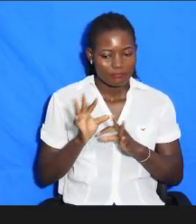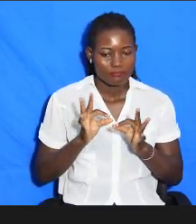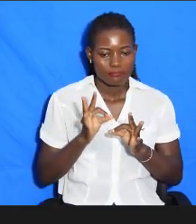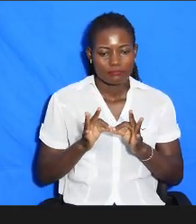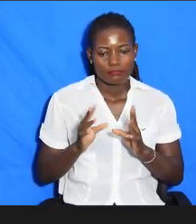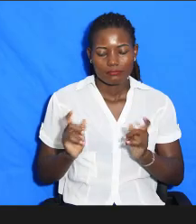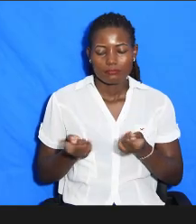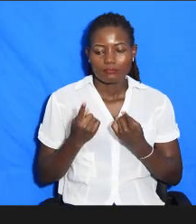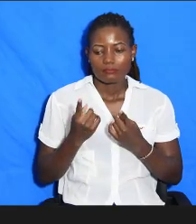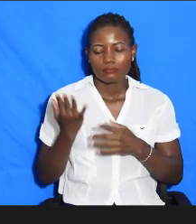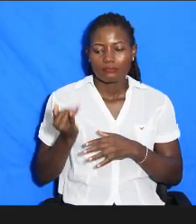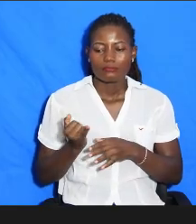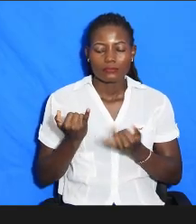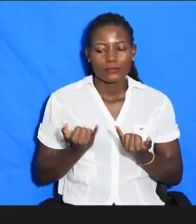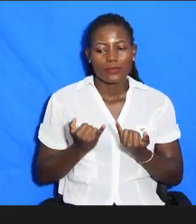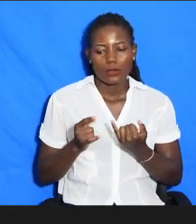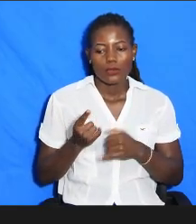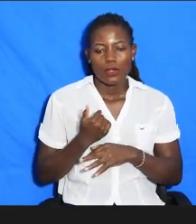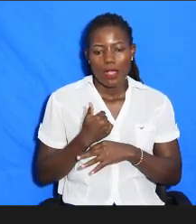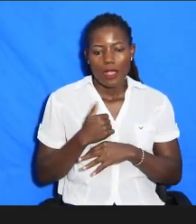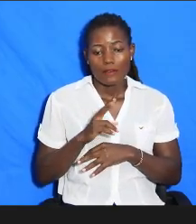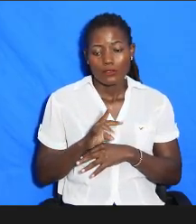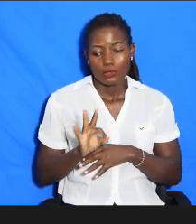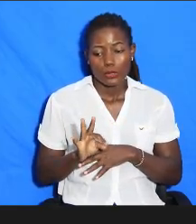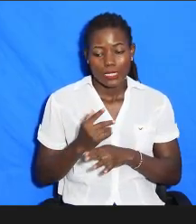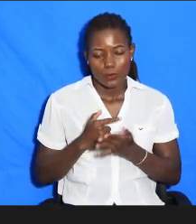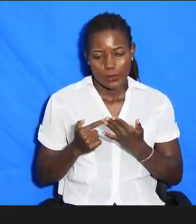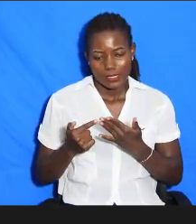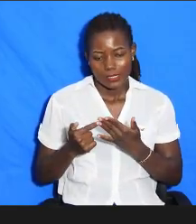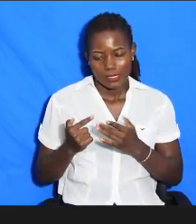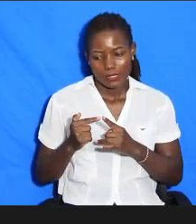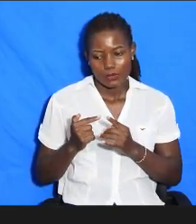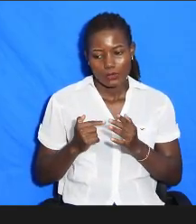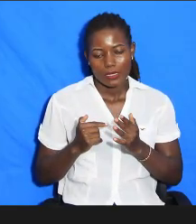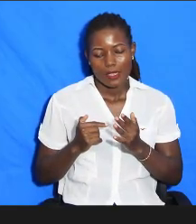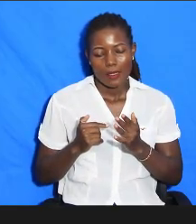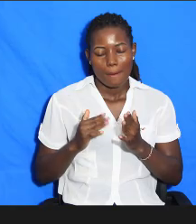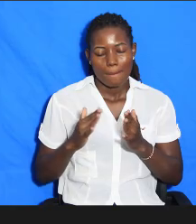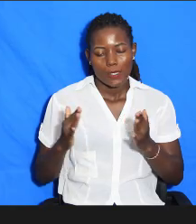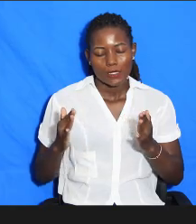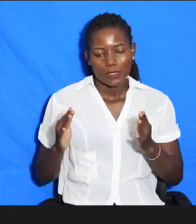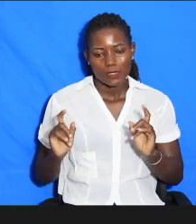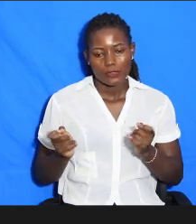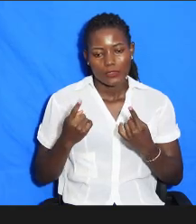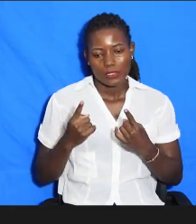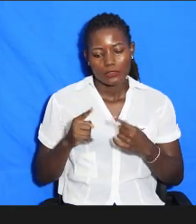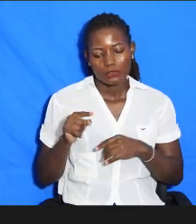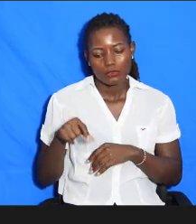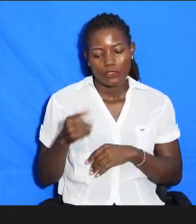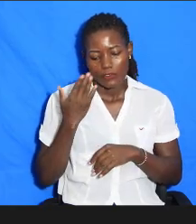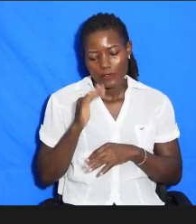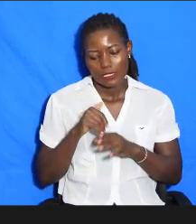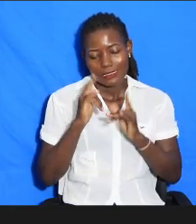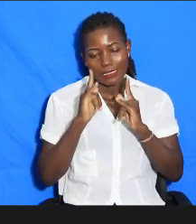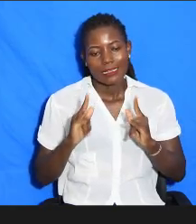event. Because Mm. right now you have 2 to 3 weeks towards now the major event, and you've already qualified you in the camp. So now